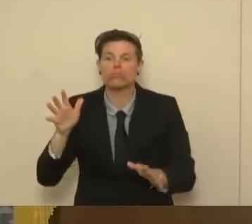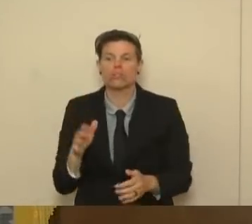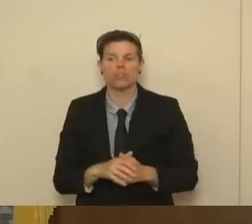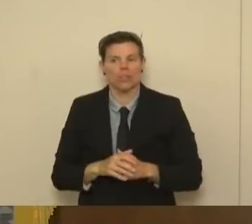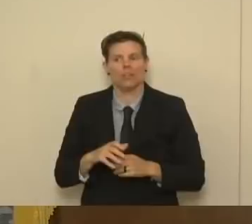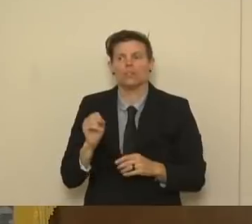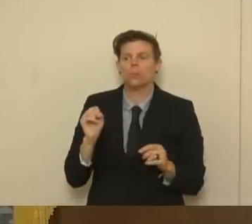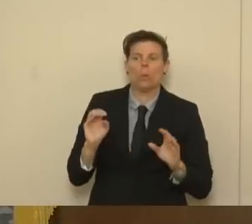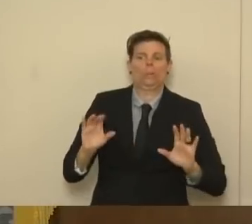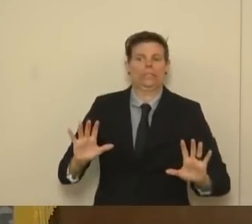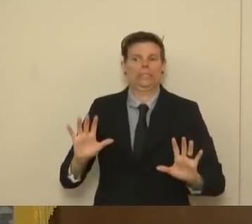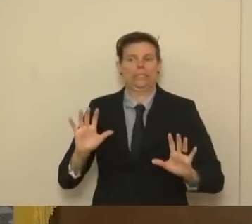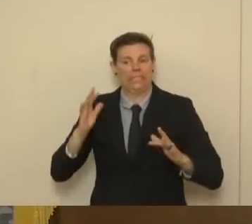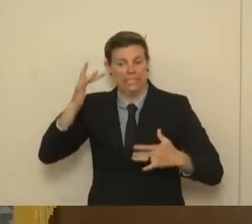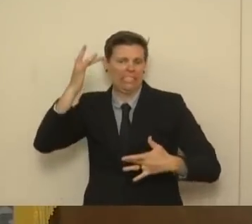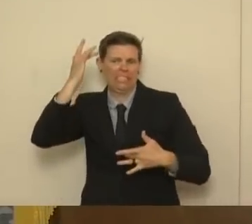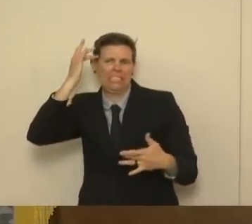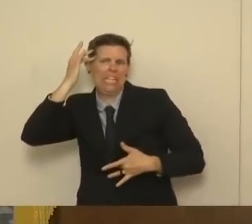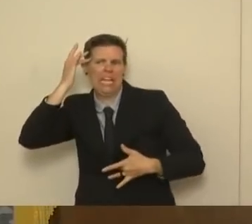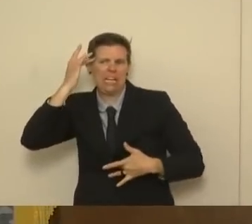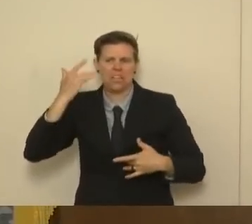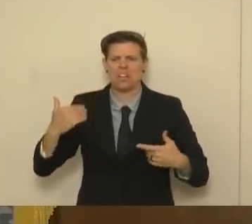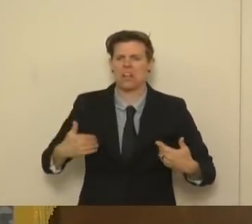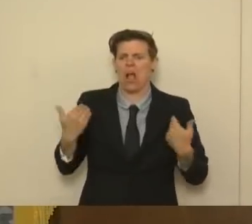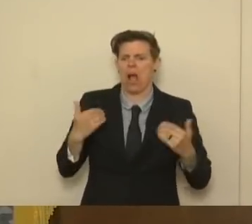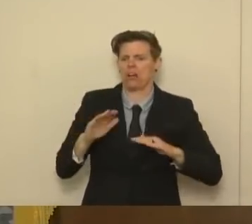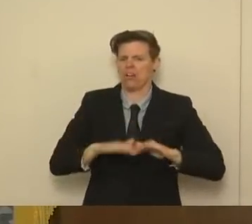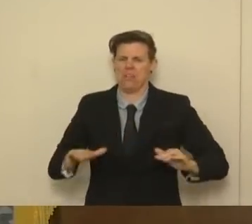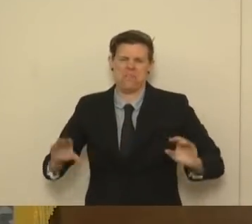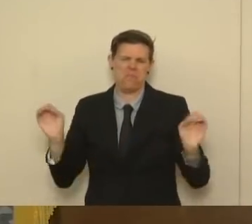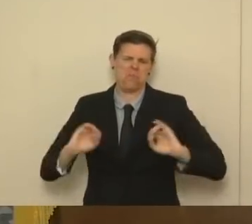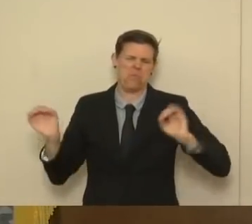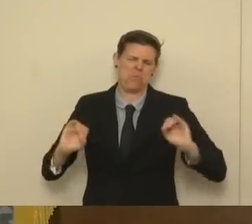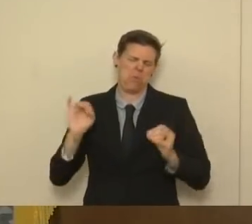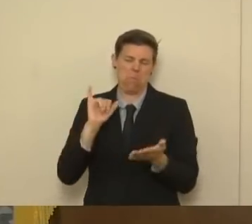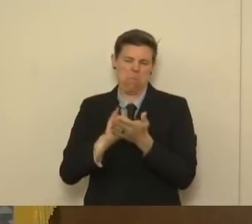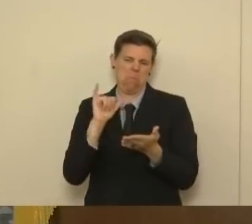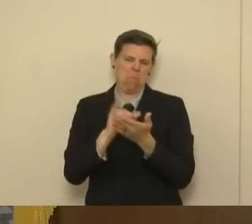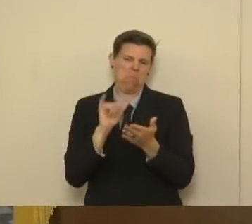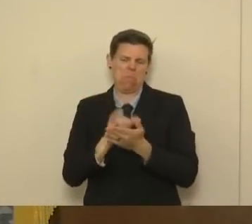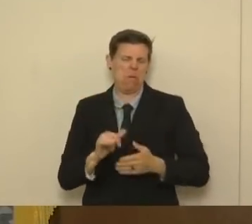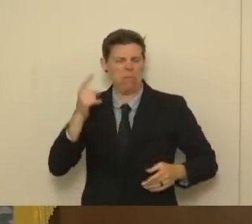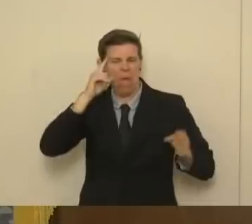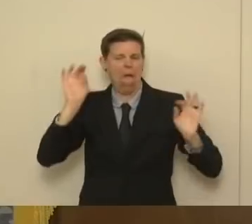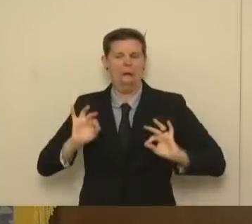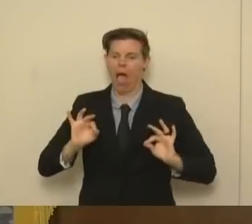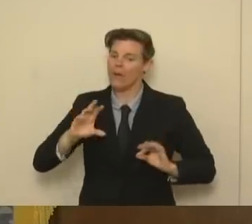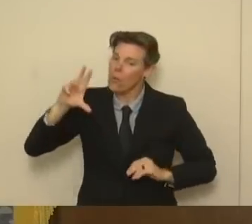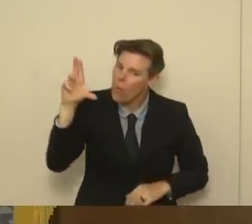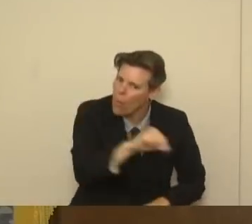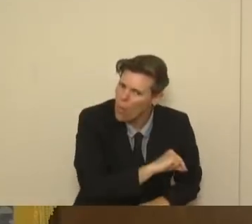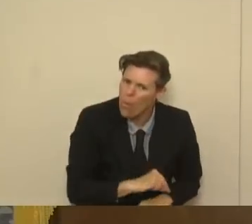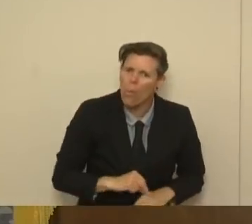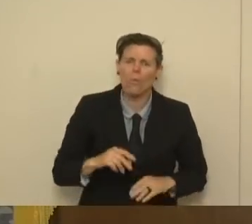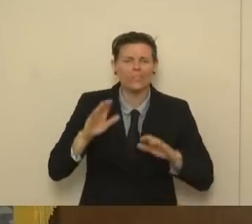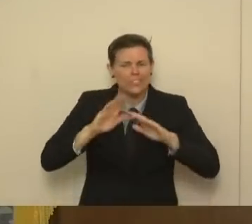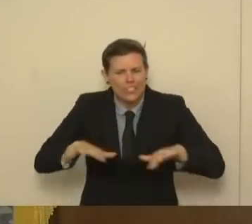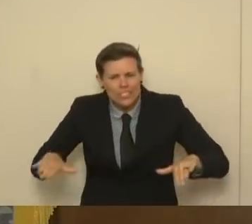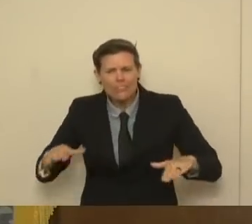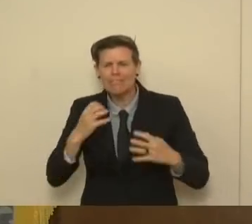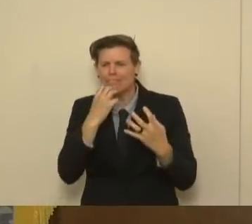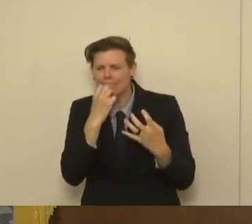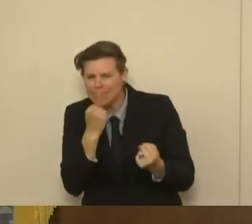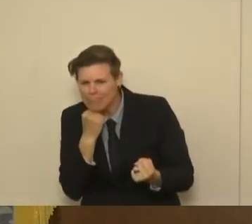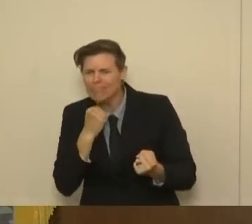not in the high-risk groups like we see with older people or people with chronic care conditions, but it is untrue that this country